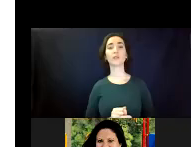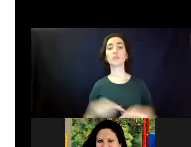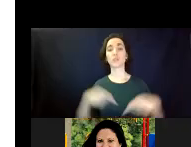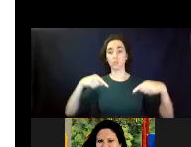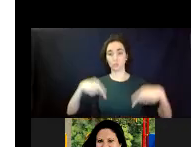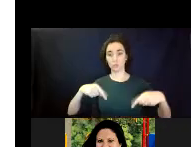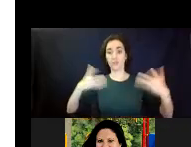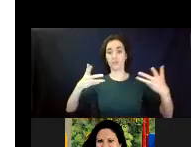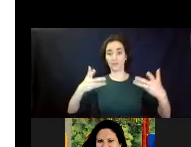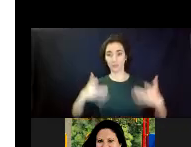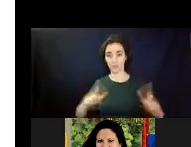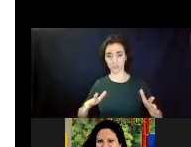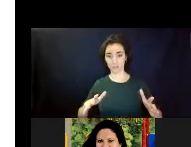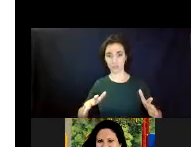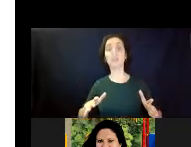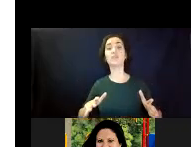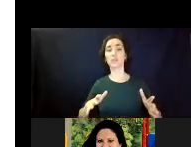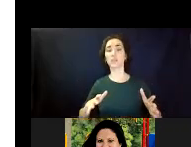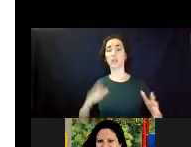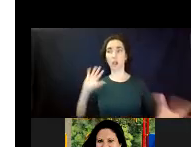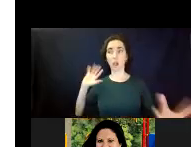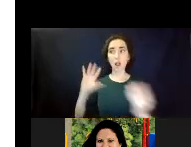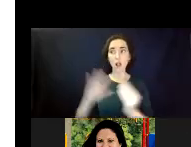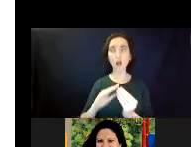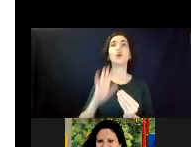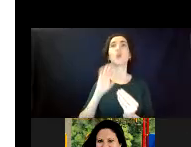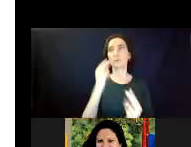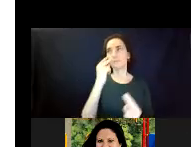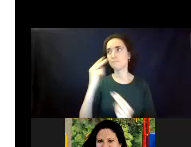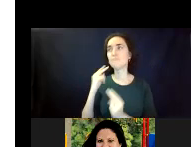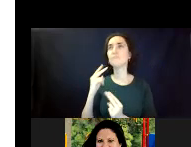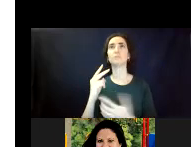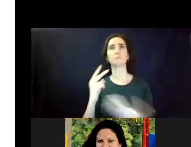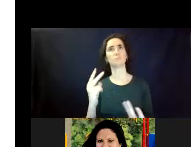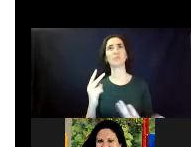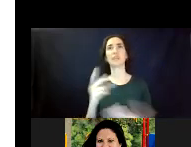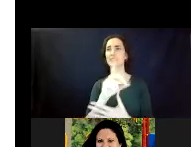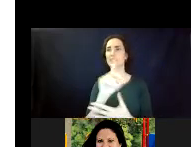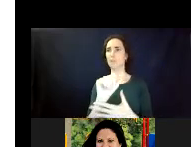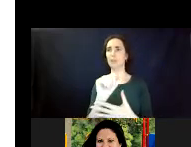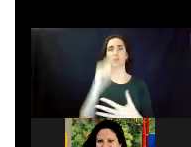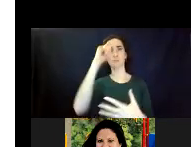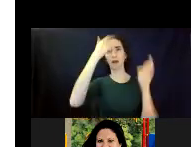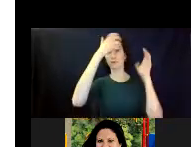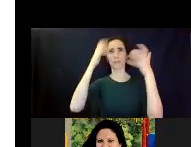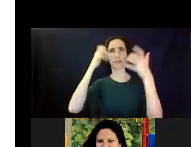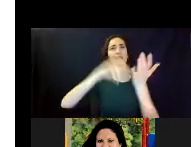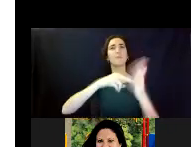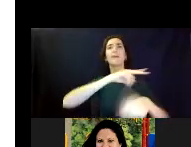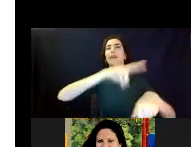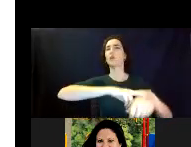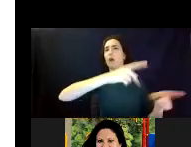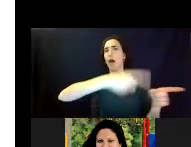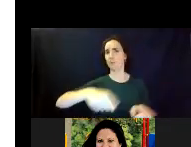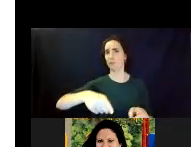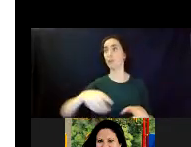together begin reshaping and rethinking disability as a natural phenomenon. To increase our awareness